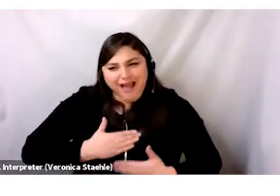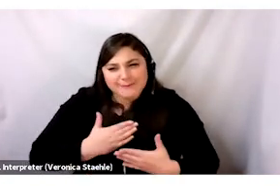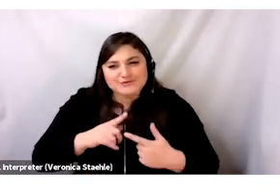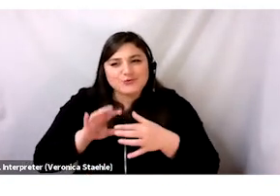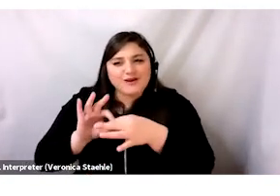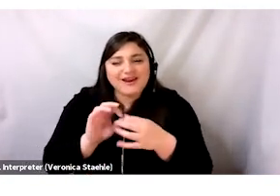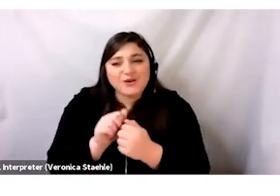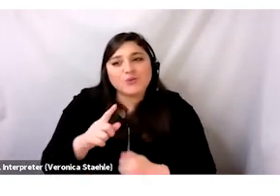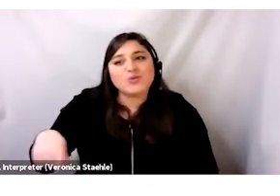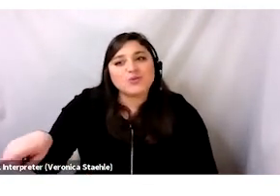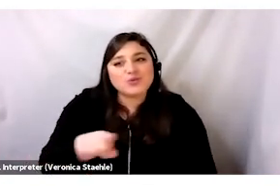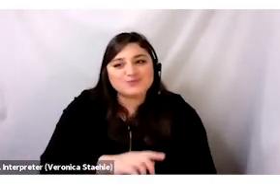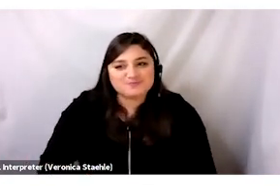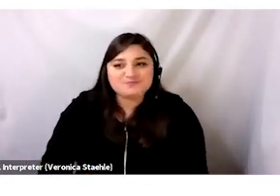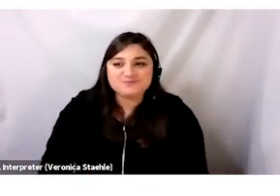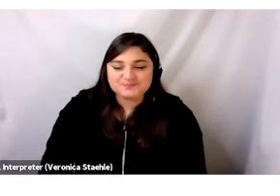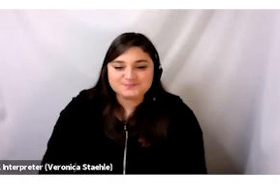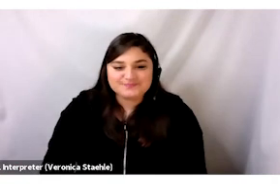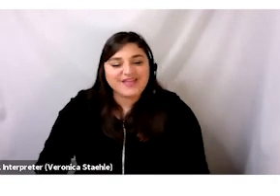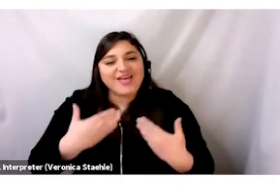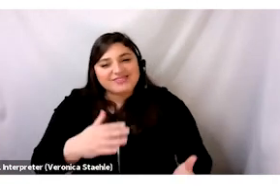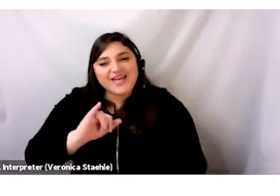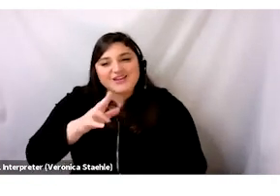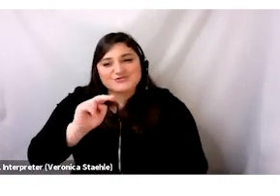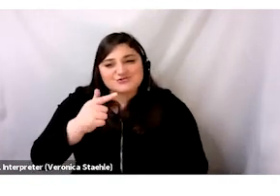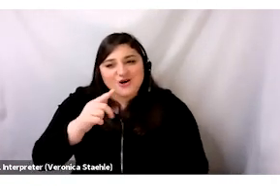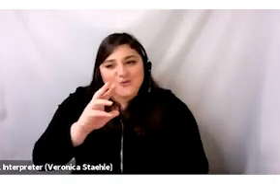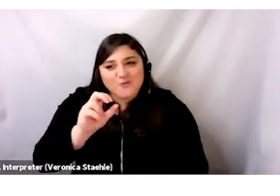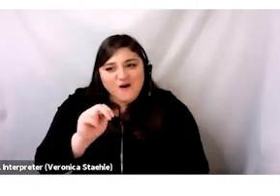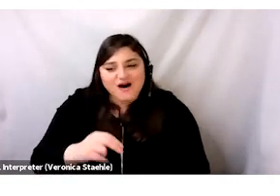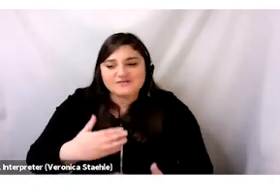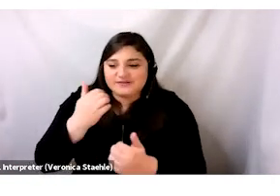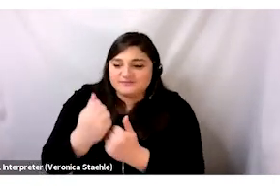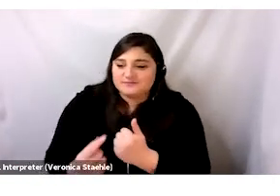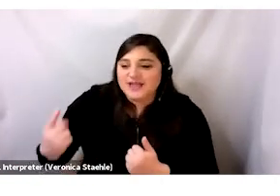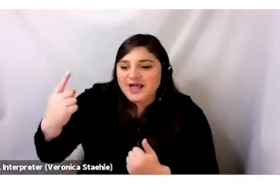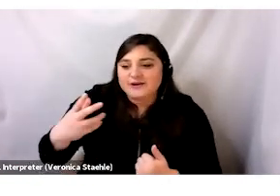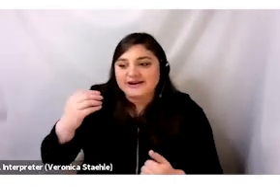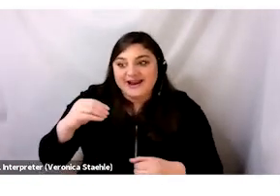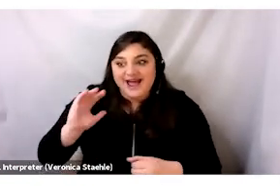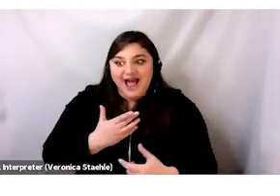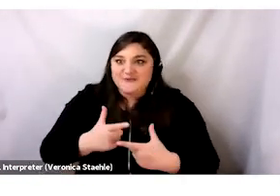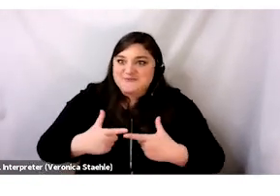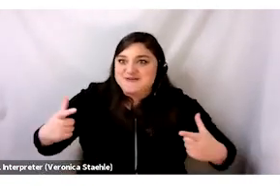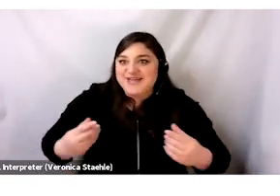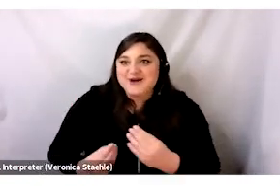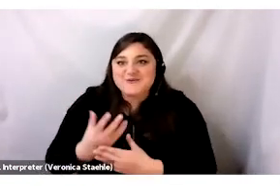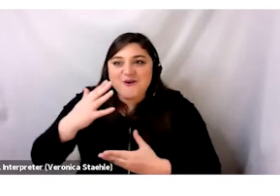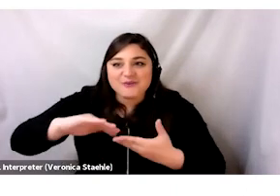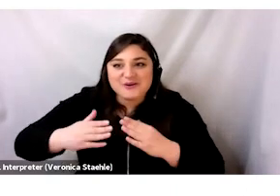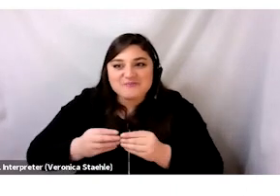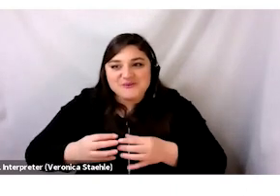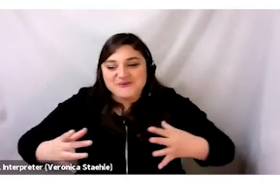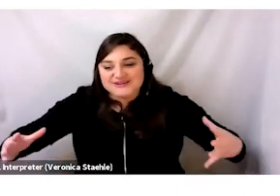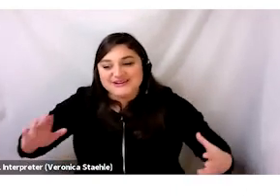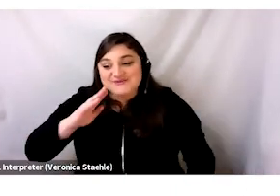way. Thank you, Jungwon, and thank you, everyone in our ever growing community. We will see you all